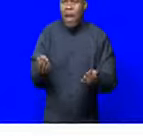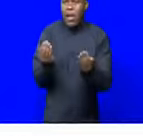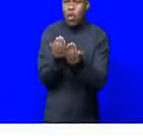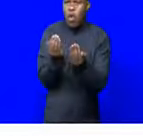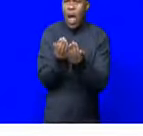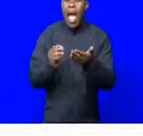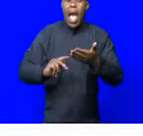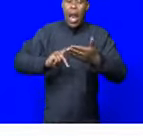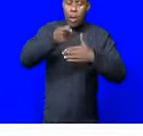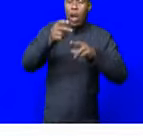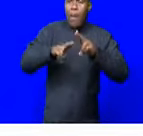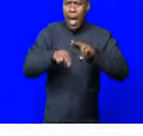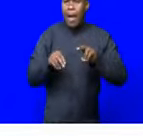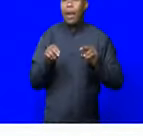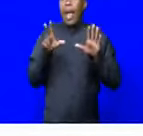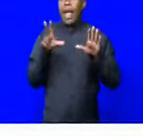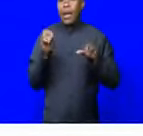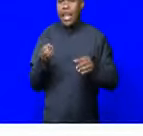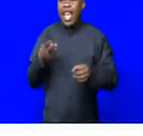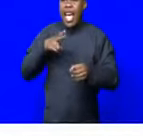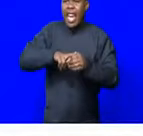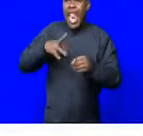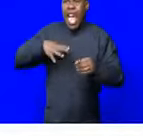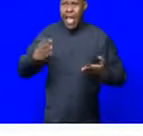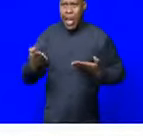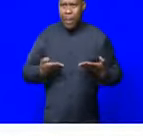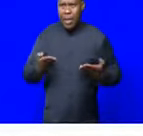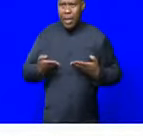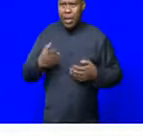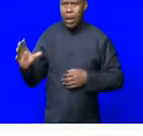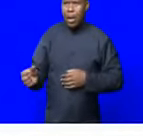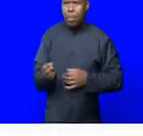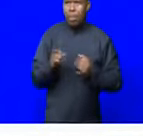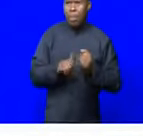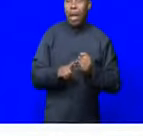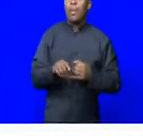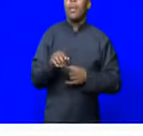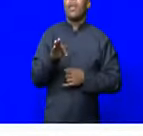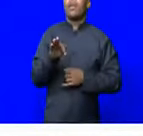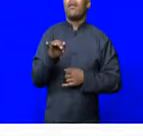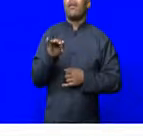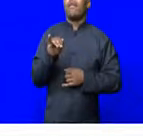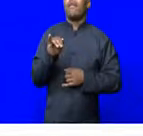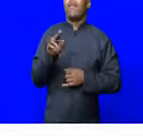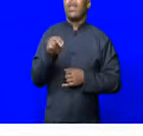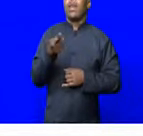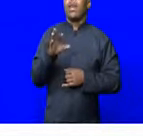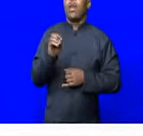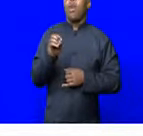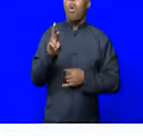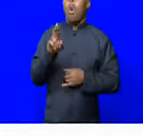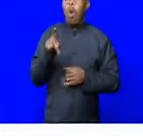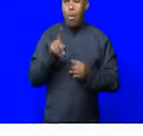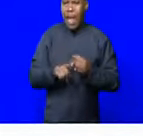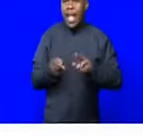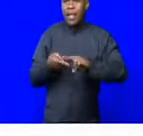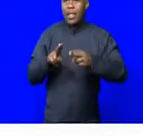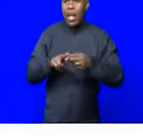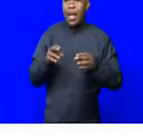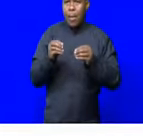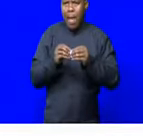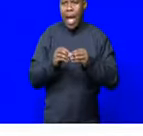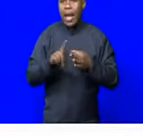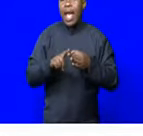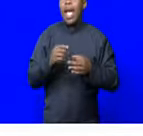program. These students were attached in companies, namely FinCorp, Standard Bank, to name only a few. What we would like to